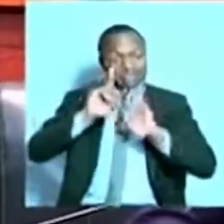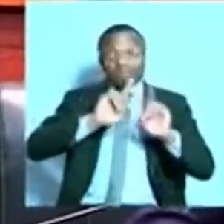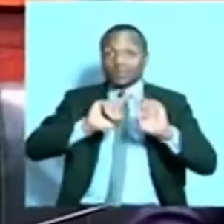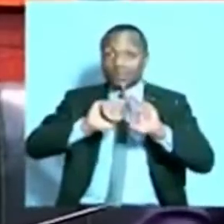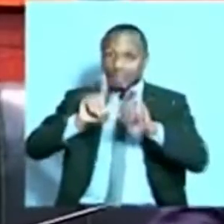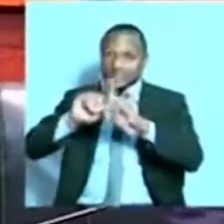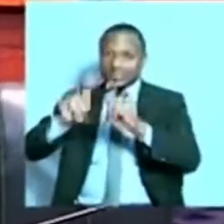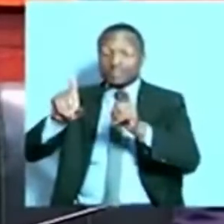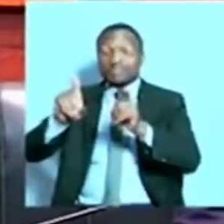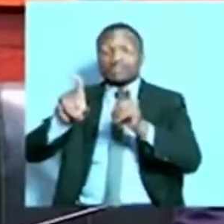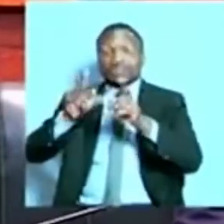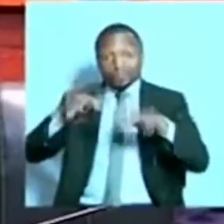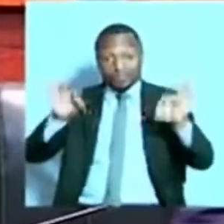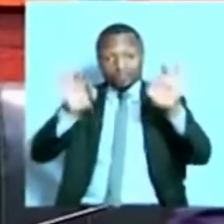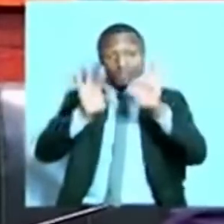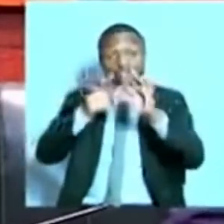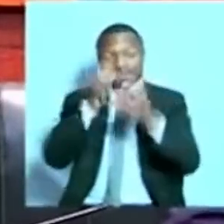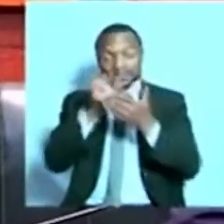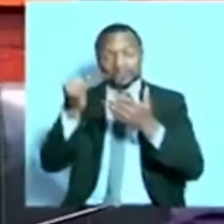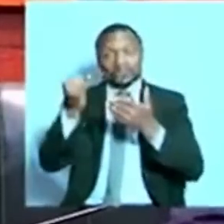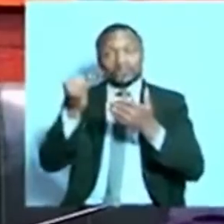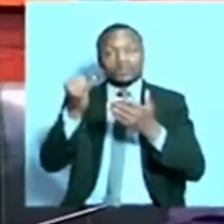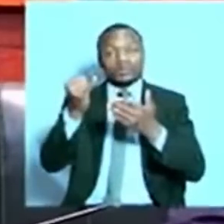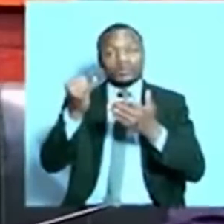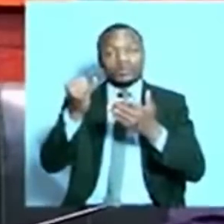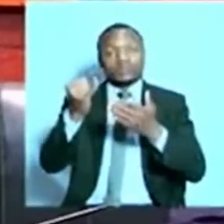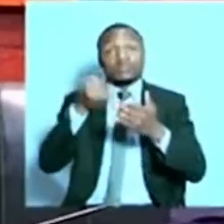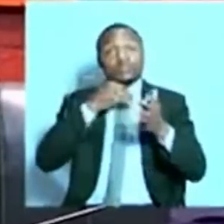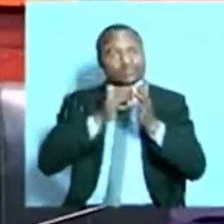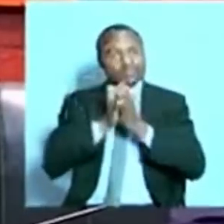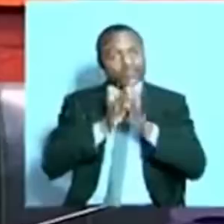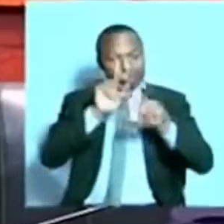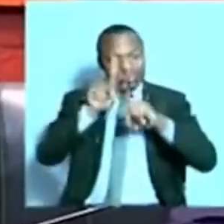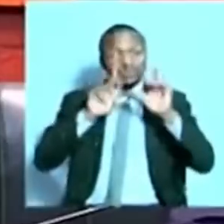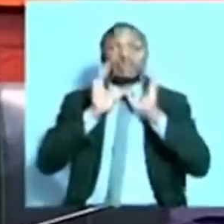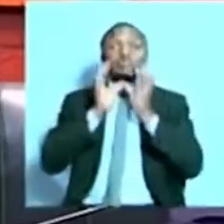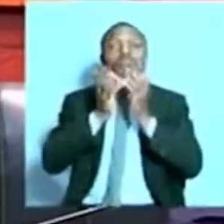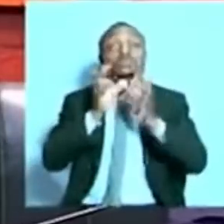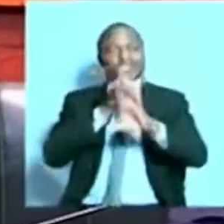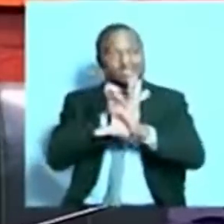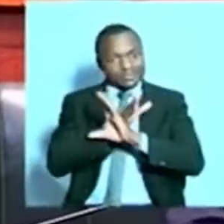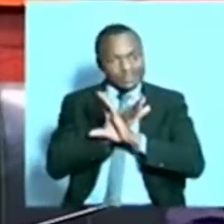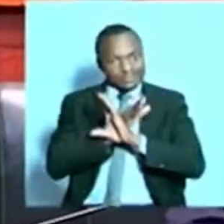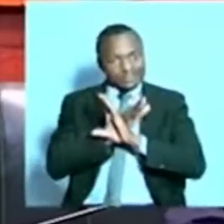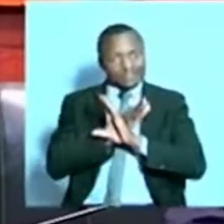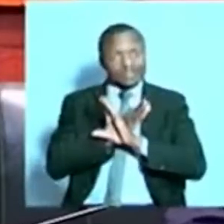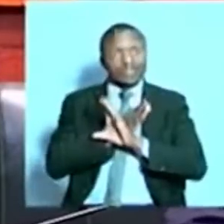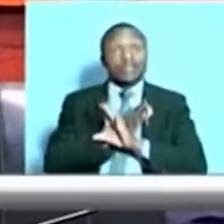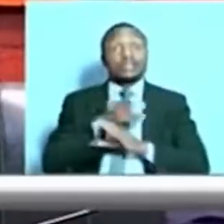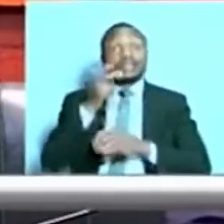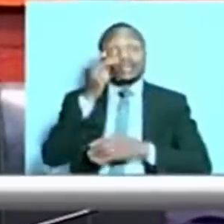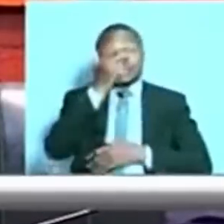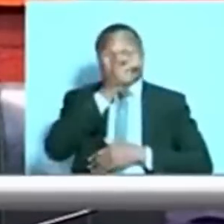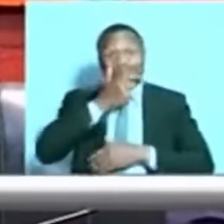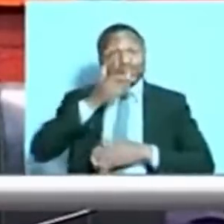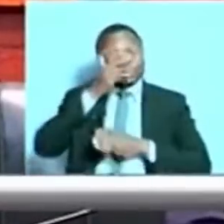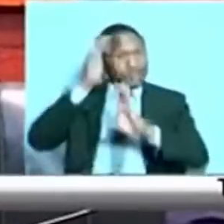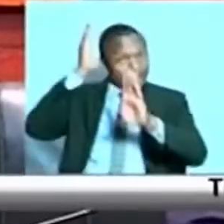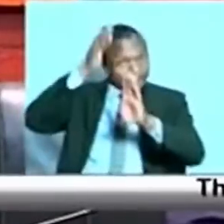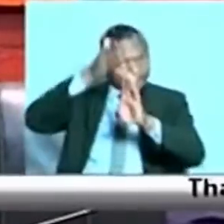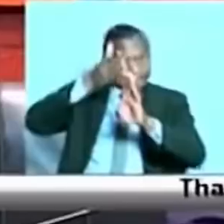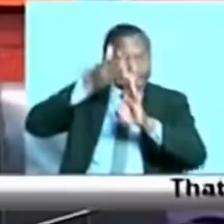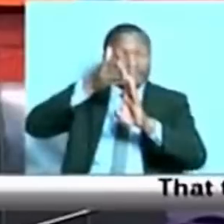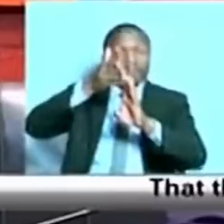of common interest to the people of Mozambique and Zambia. In short, the speech was centered on